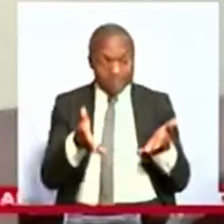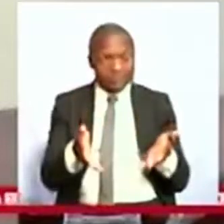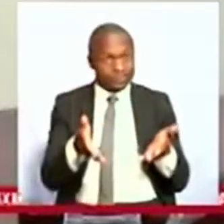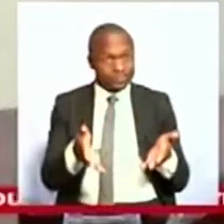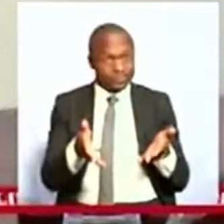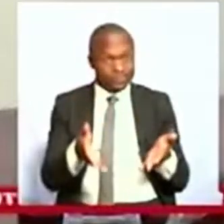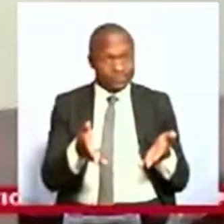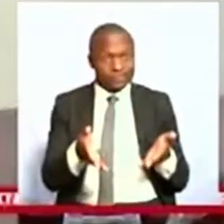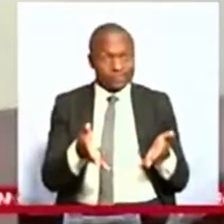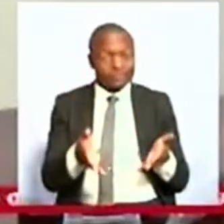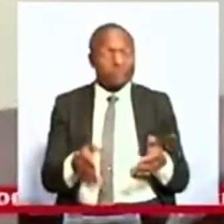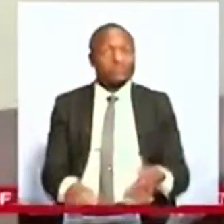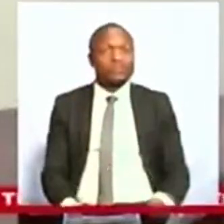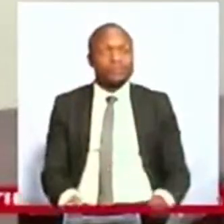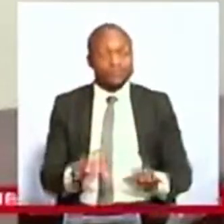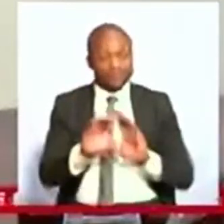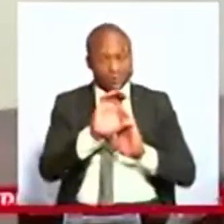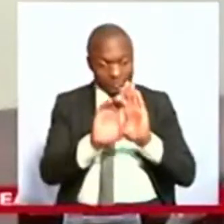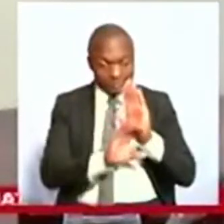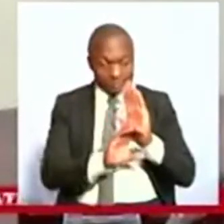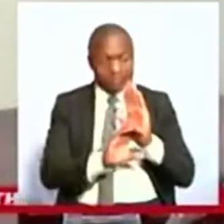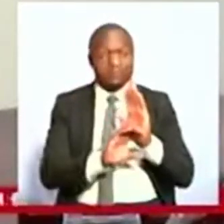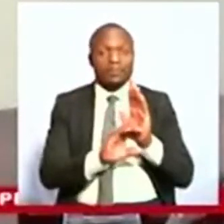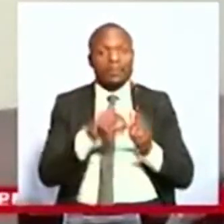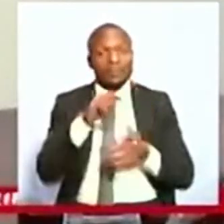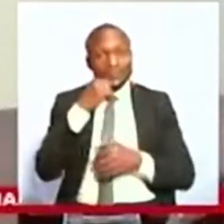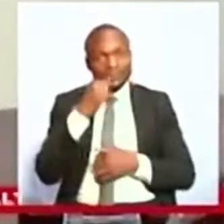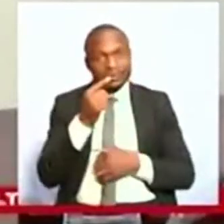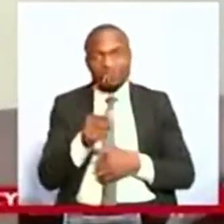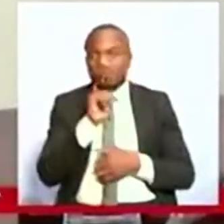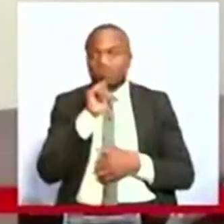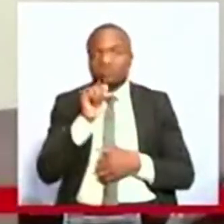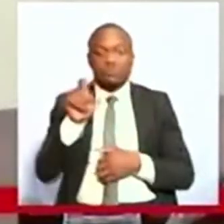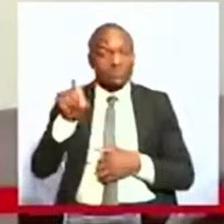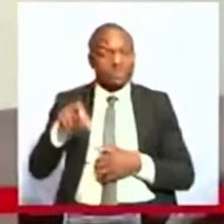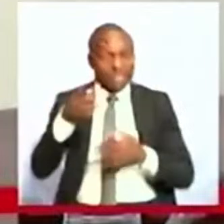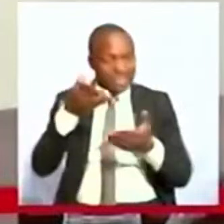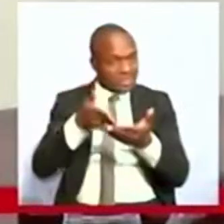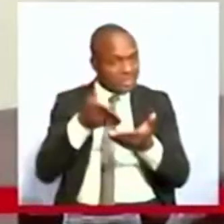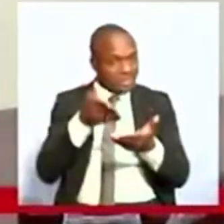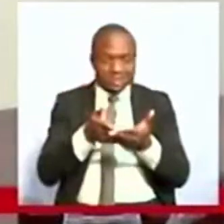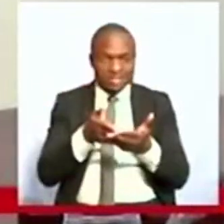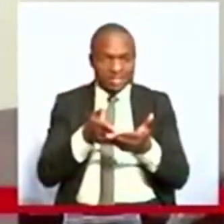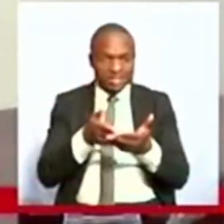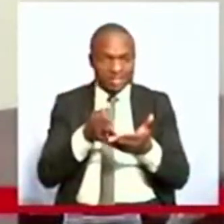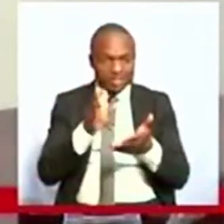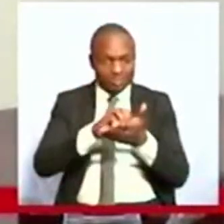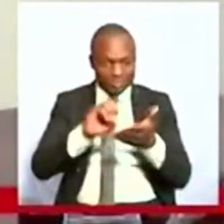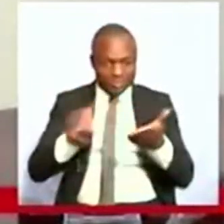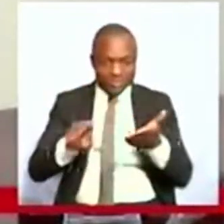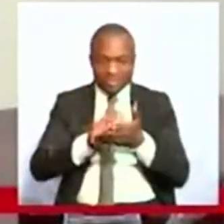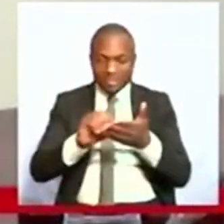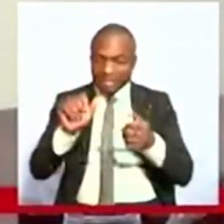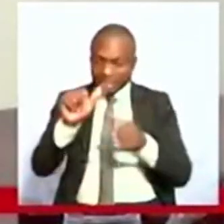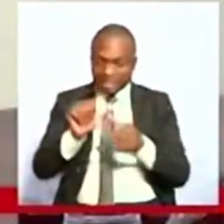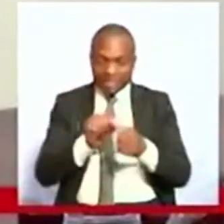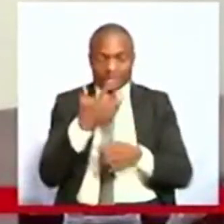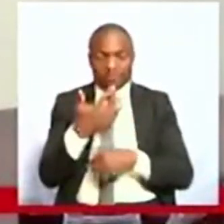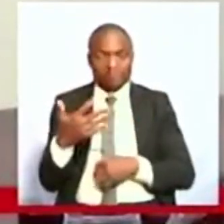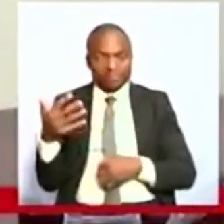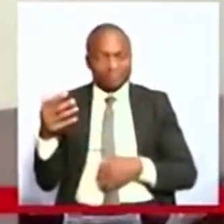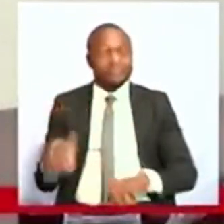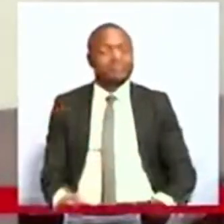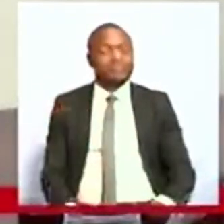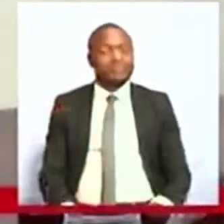our constitution, we are saying we don't need this exception by deleting everything.